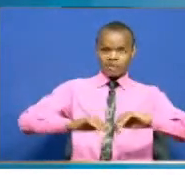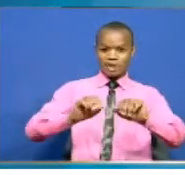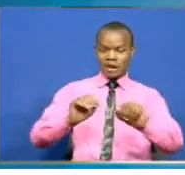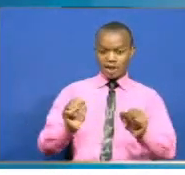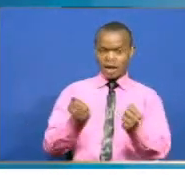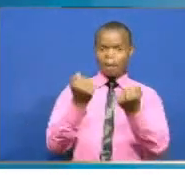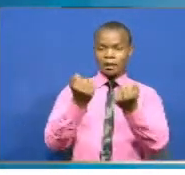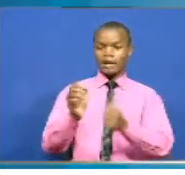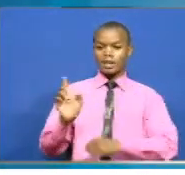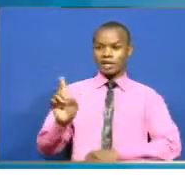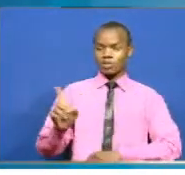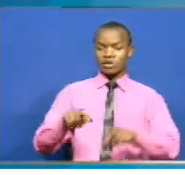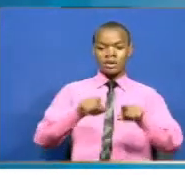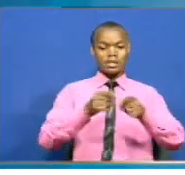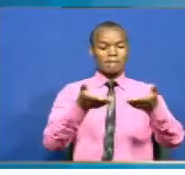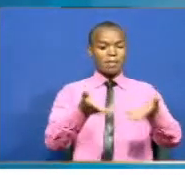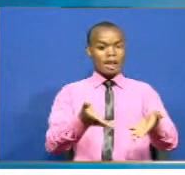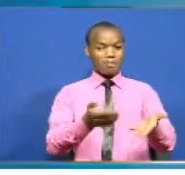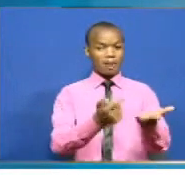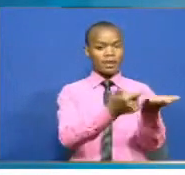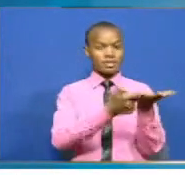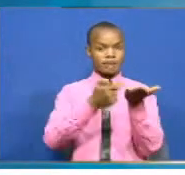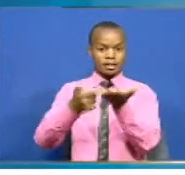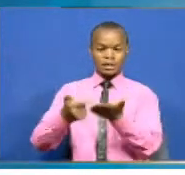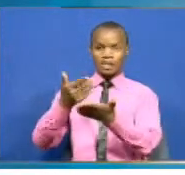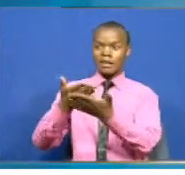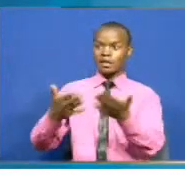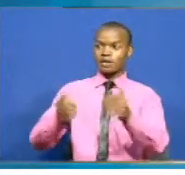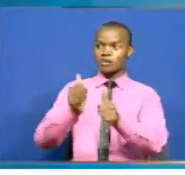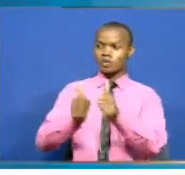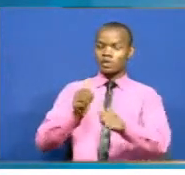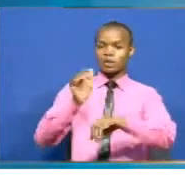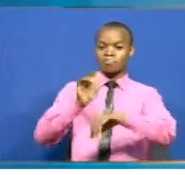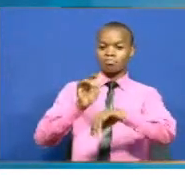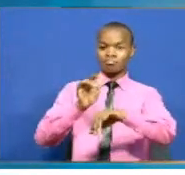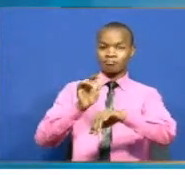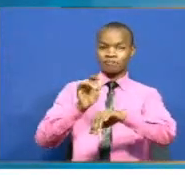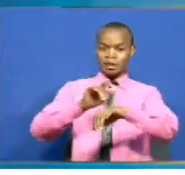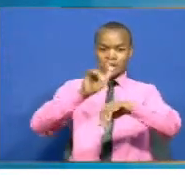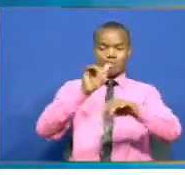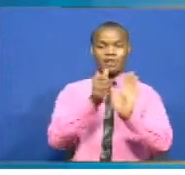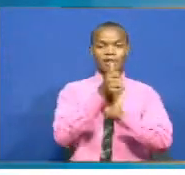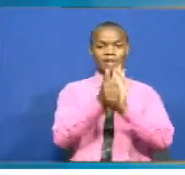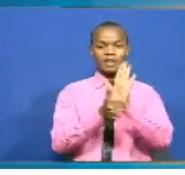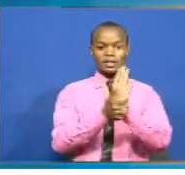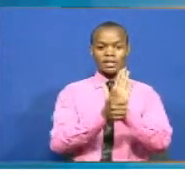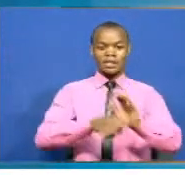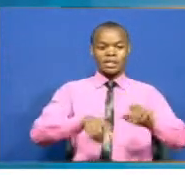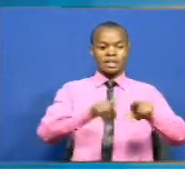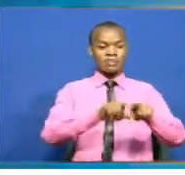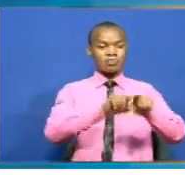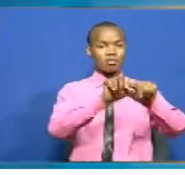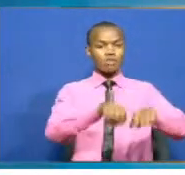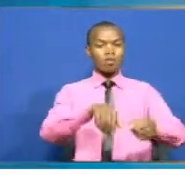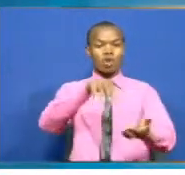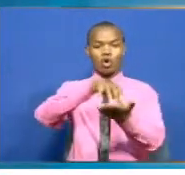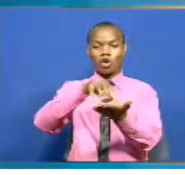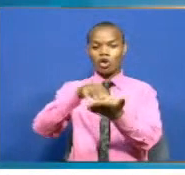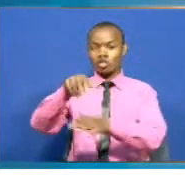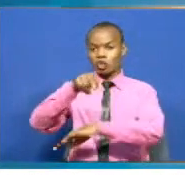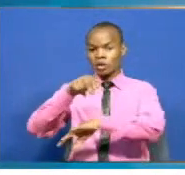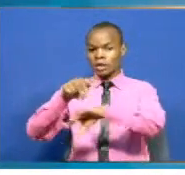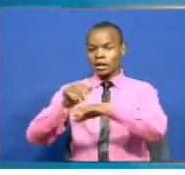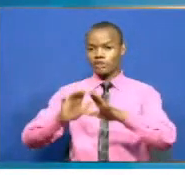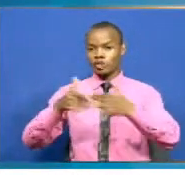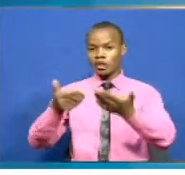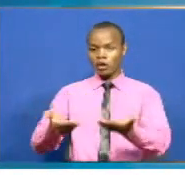have a studio conversation on the issues that are shaping the agenda for the country as you assess the state of the nation. Today, we